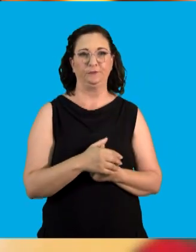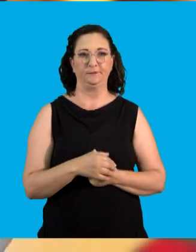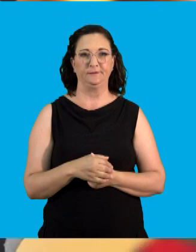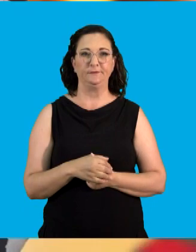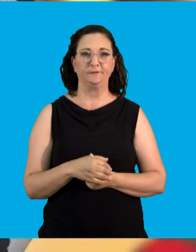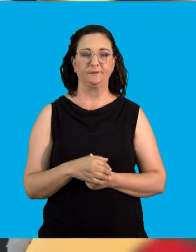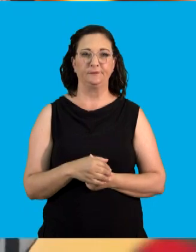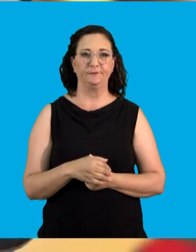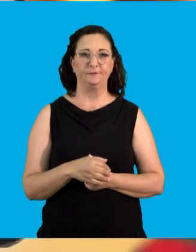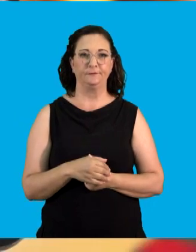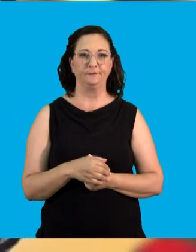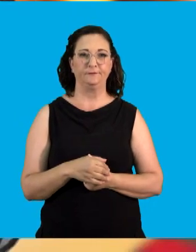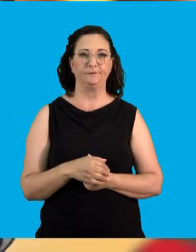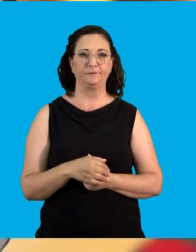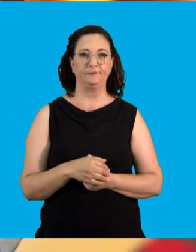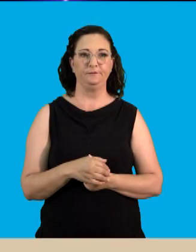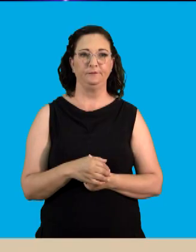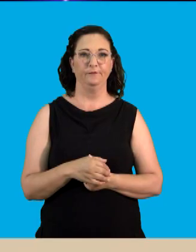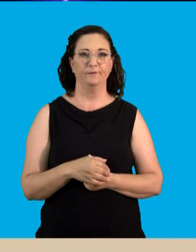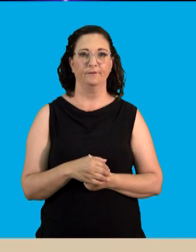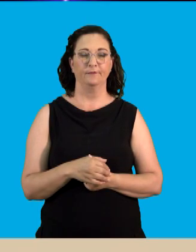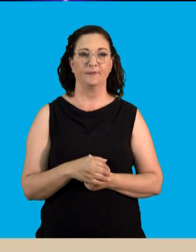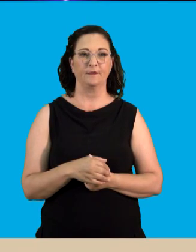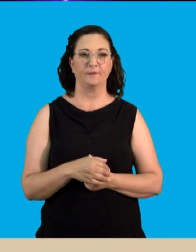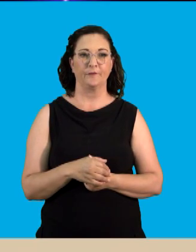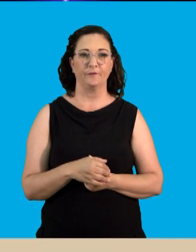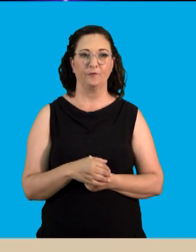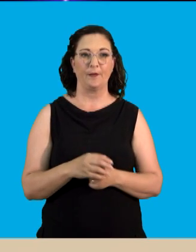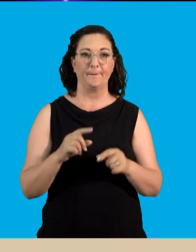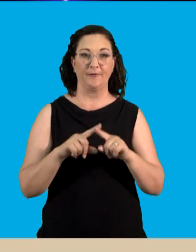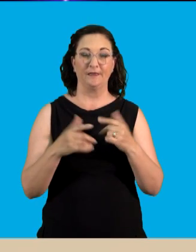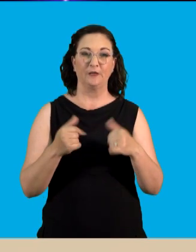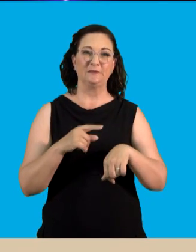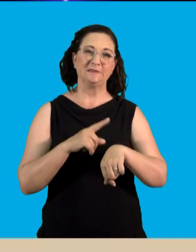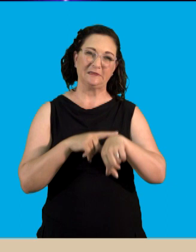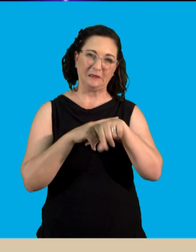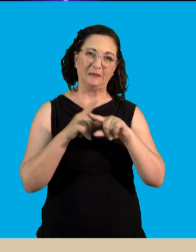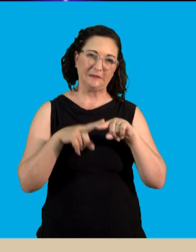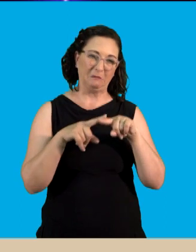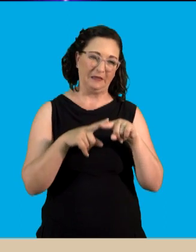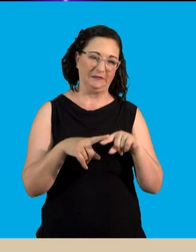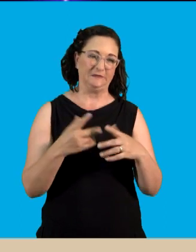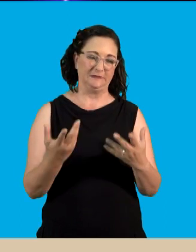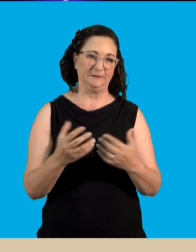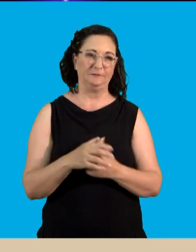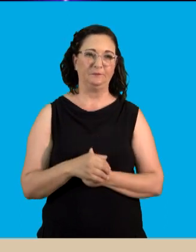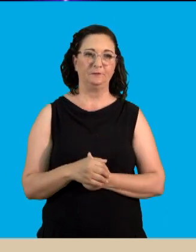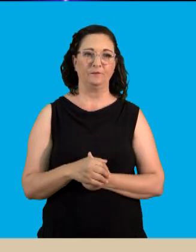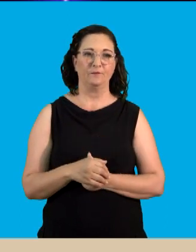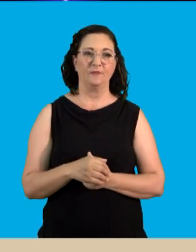cross. Okay, so let's go step by step. So now, depending on the time of the year, the